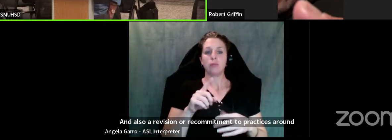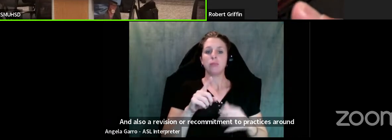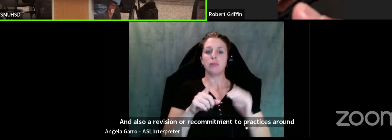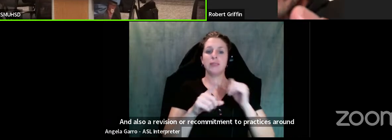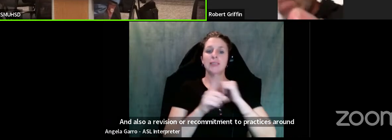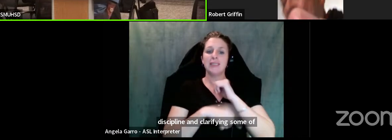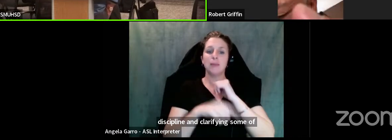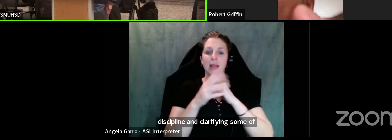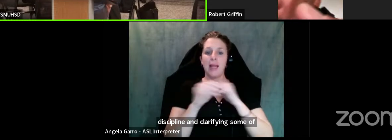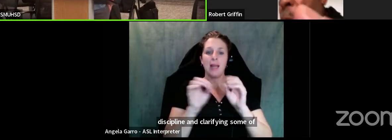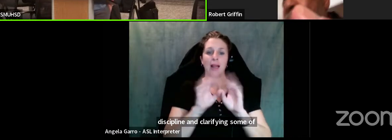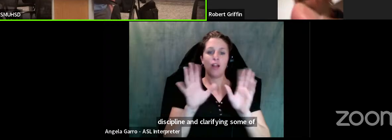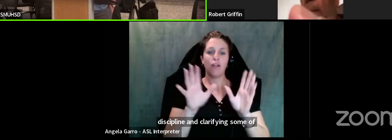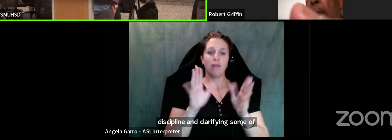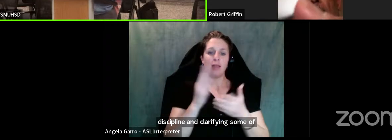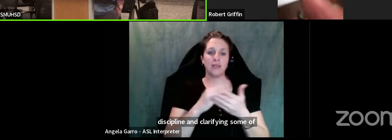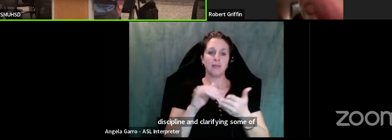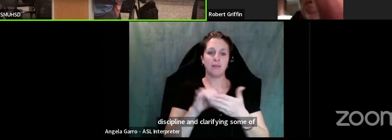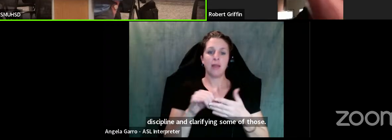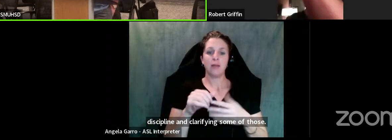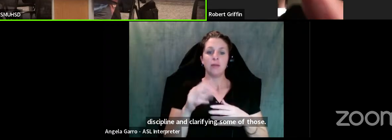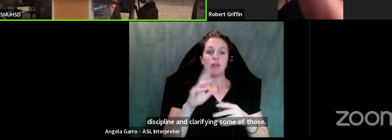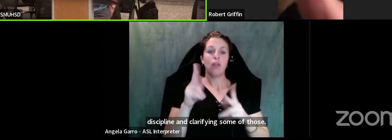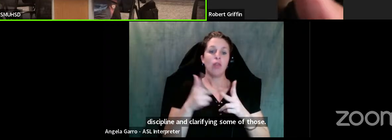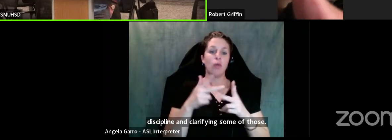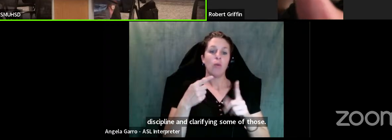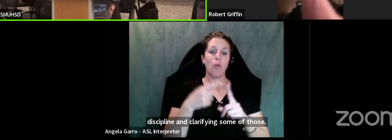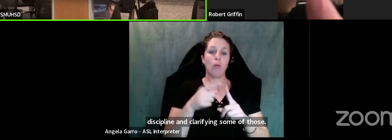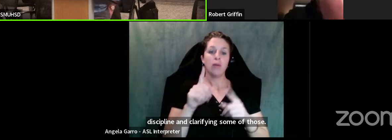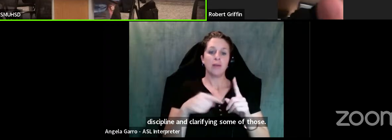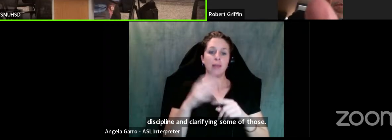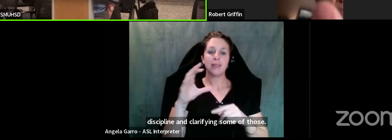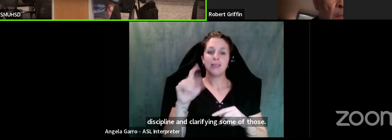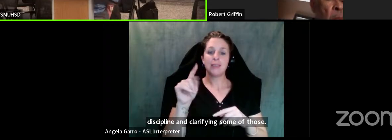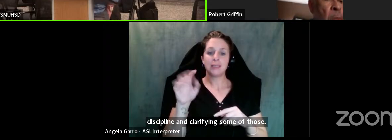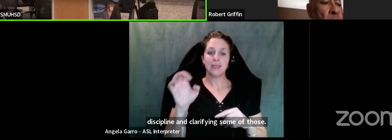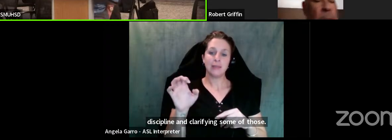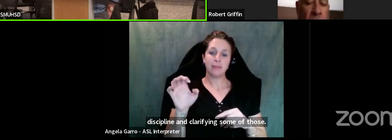those. Our third goal is about CTE.